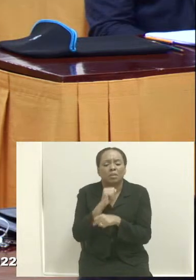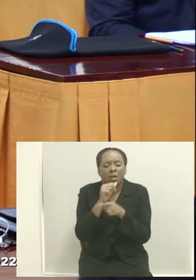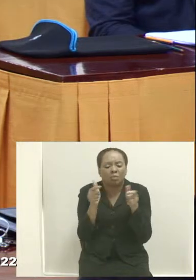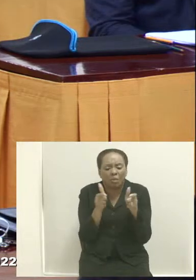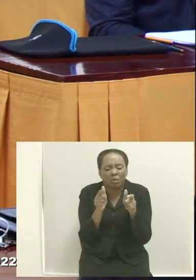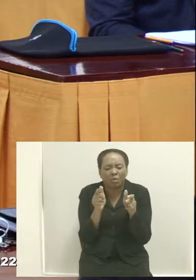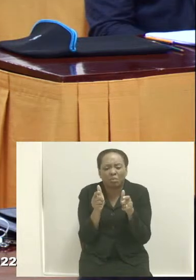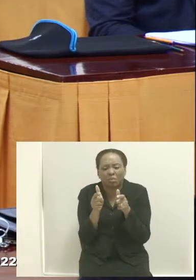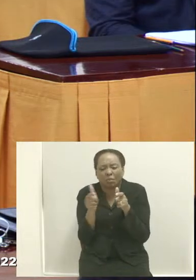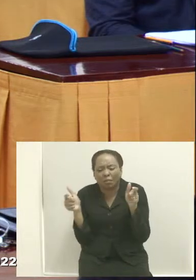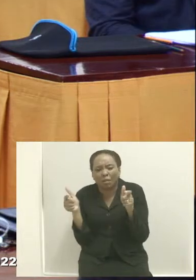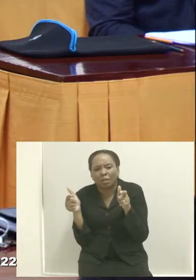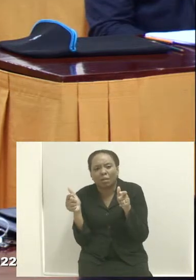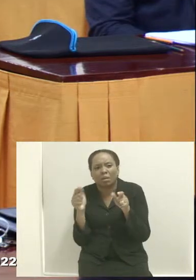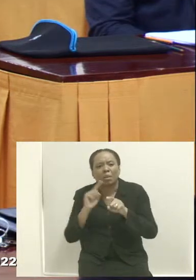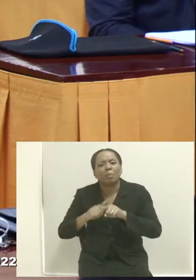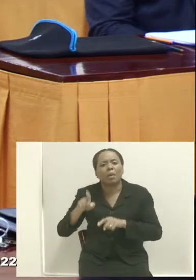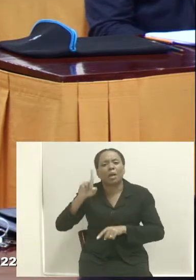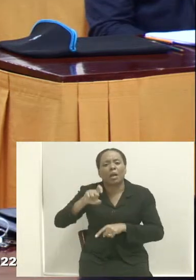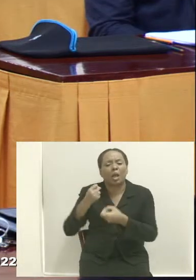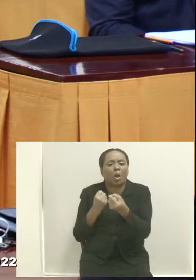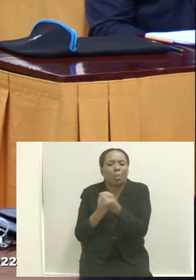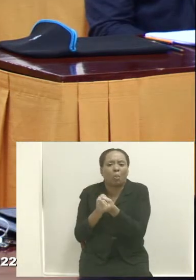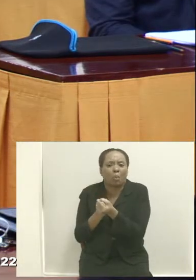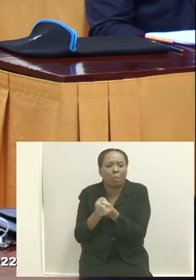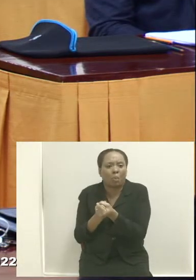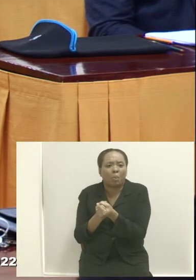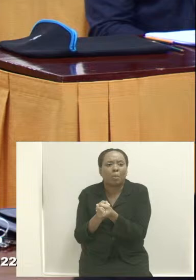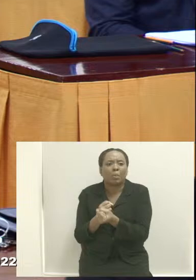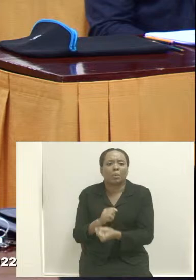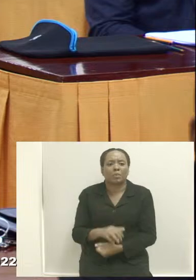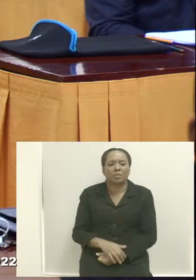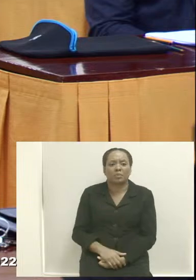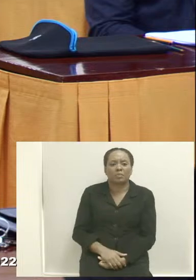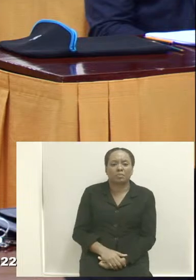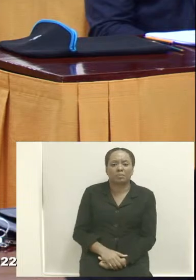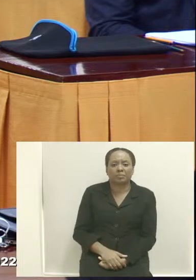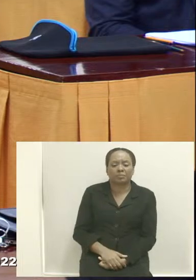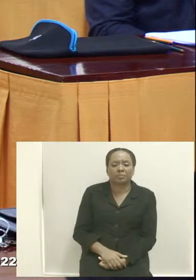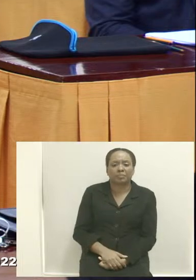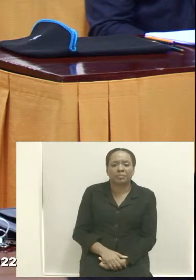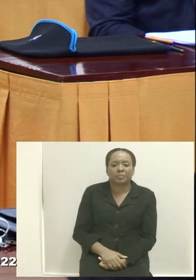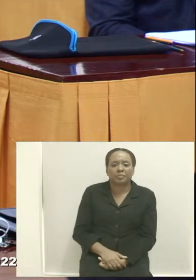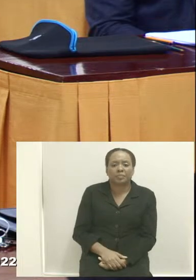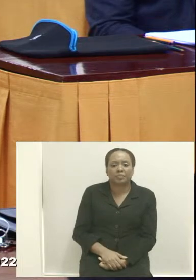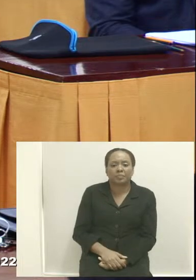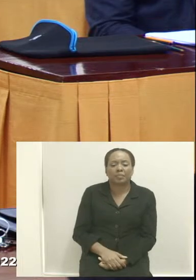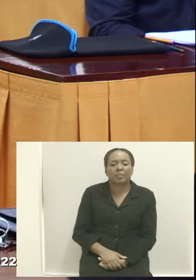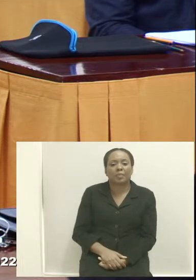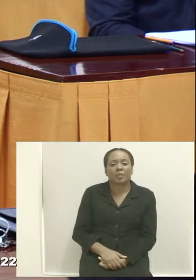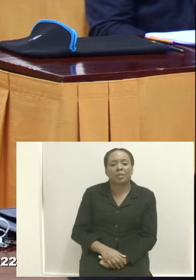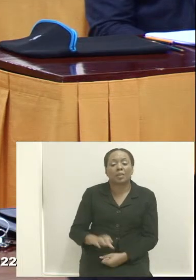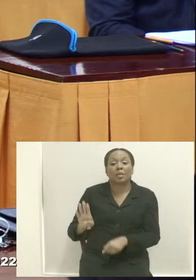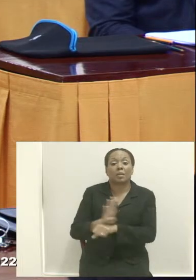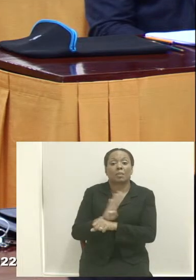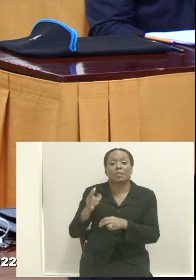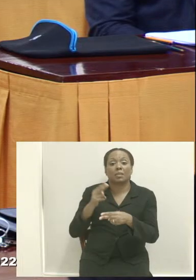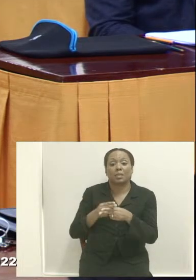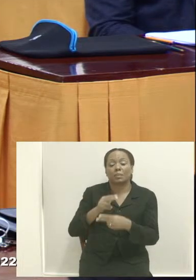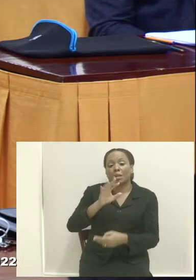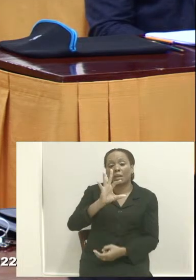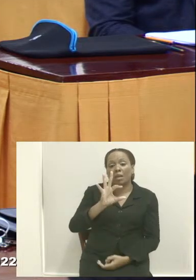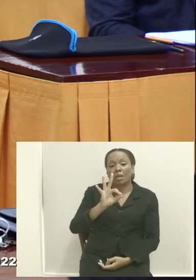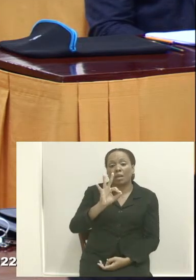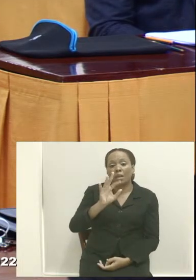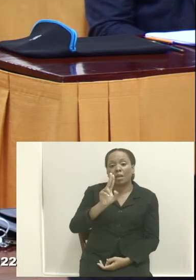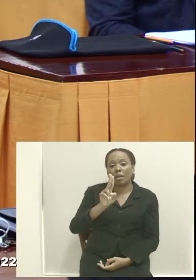fund access, which catered more for those much smaller businesses, is involved in the program as part of the partners. So while it is